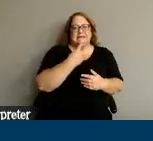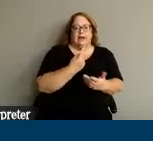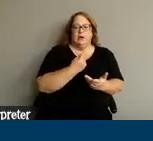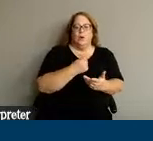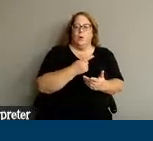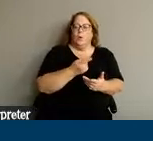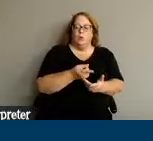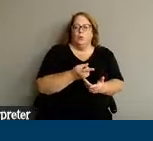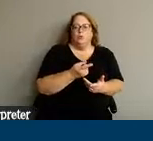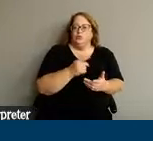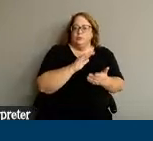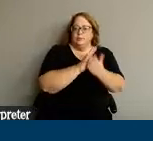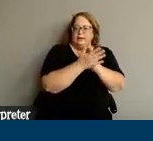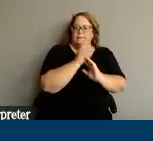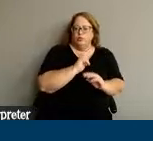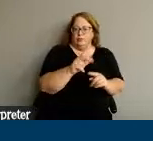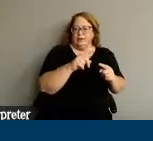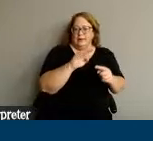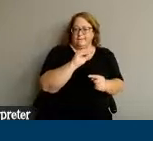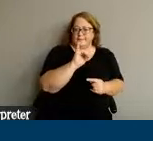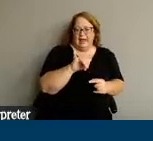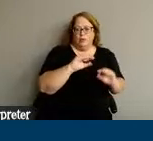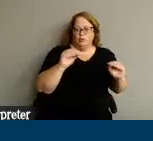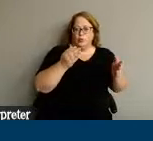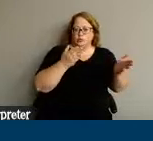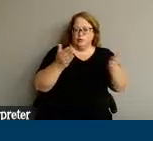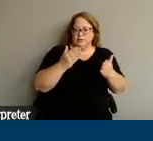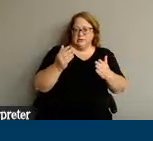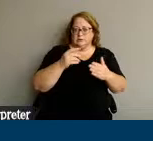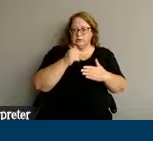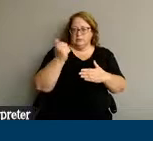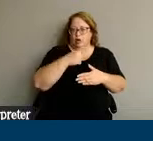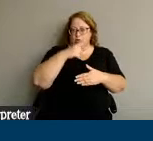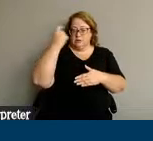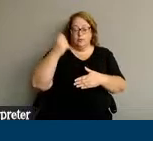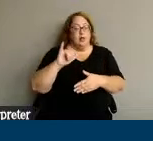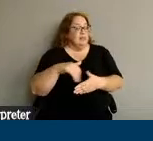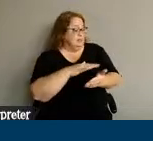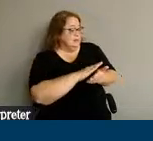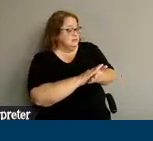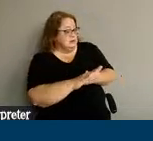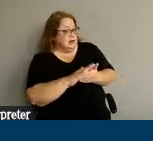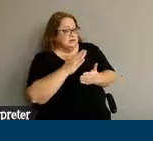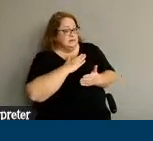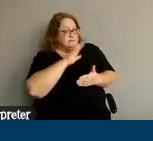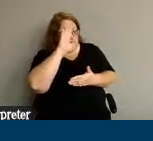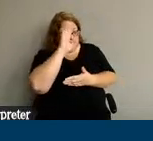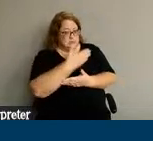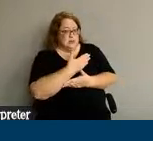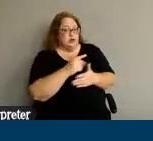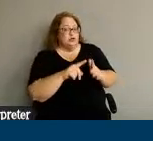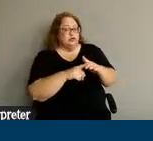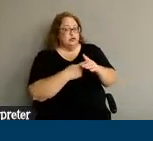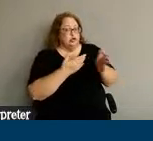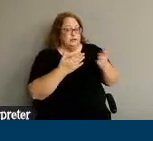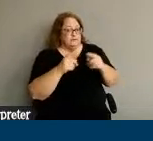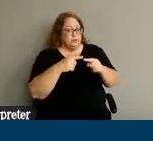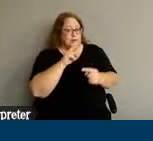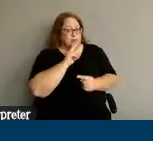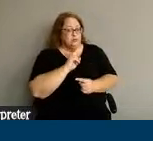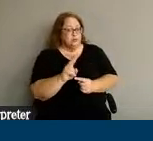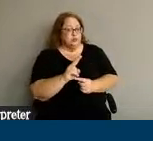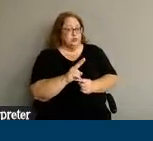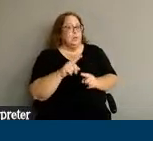any. Right, thank you. That's nice. My son started services too,